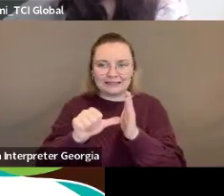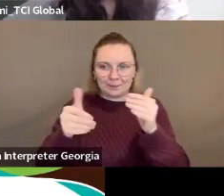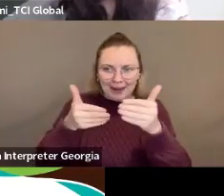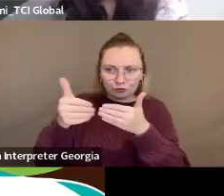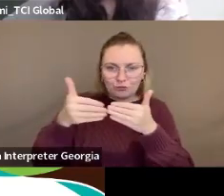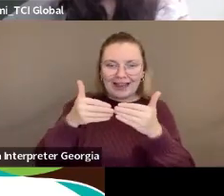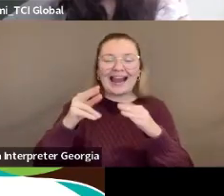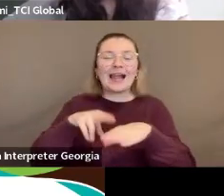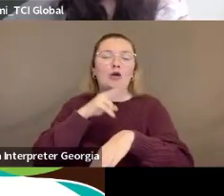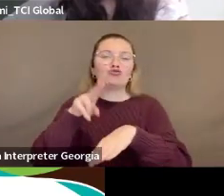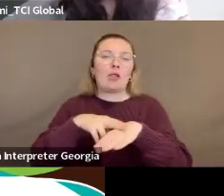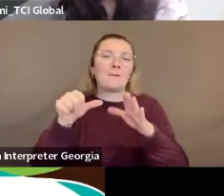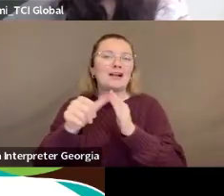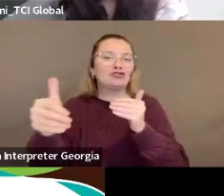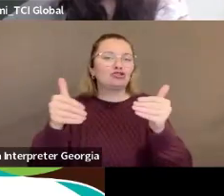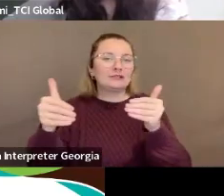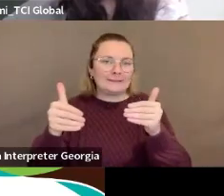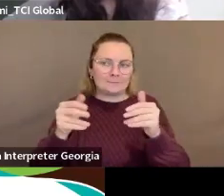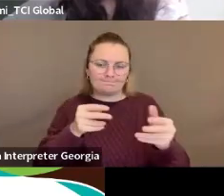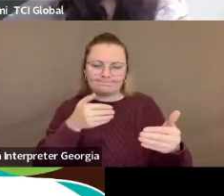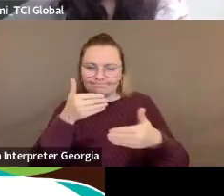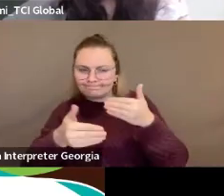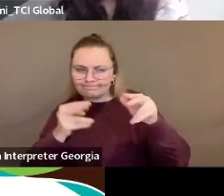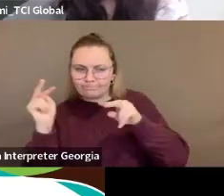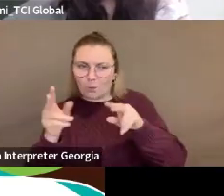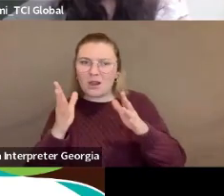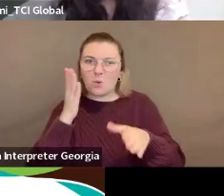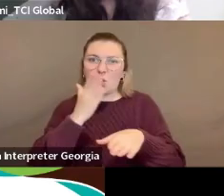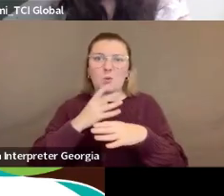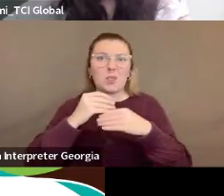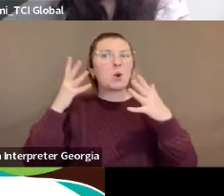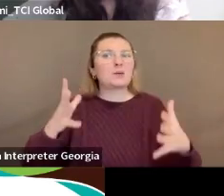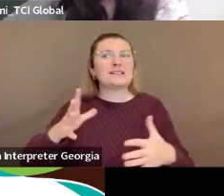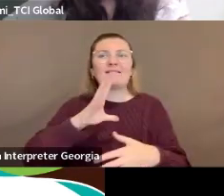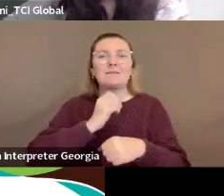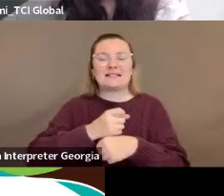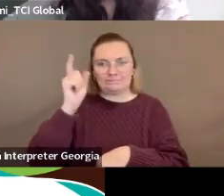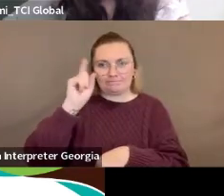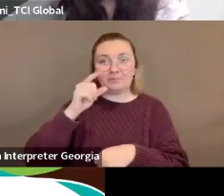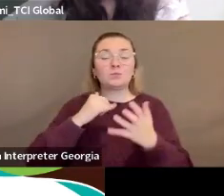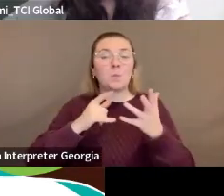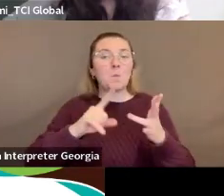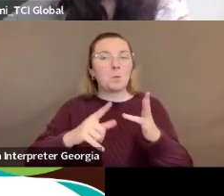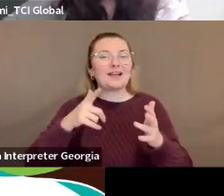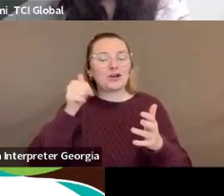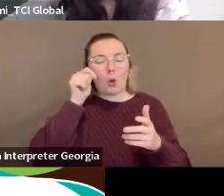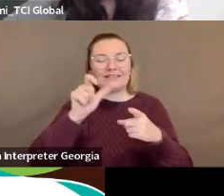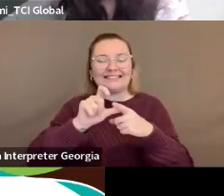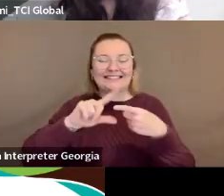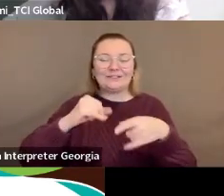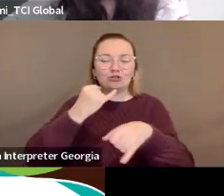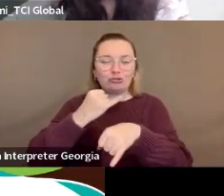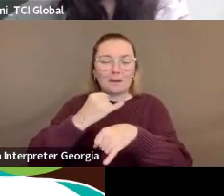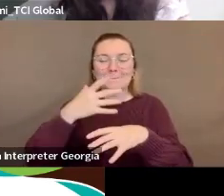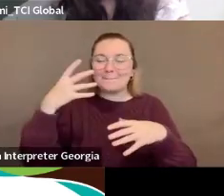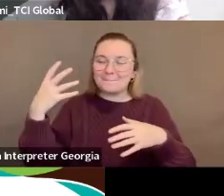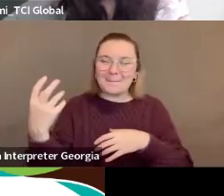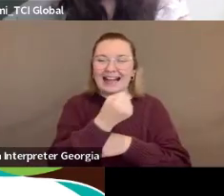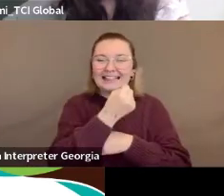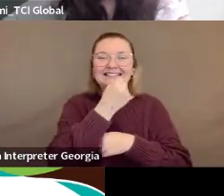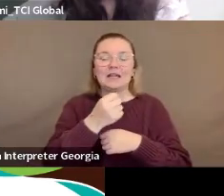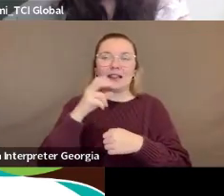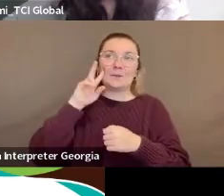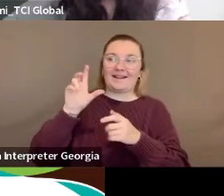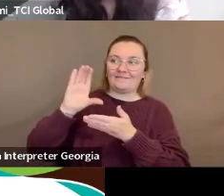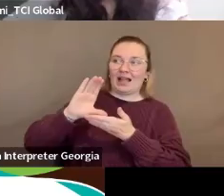processes, which we work with a lot of governments on. So we recognise that commitments to deinstitutionalisation must be underpinned by sustainable financing